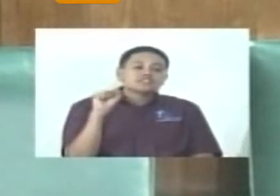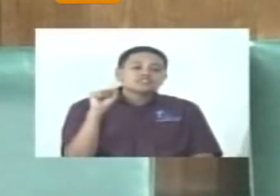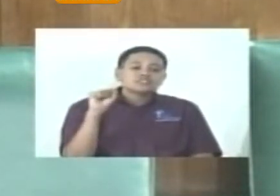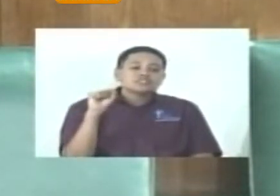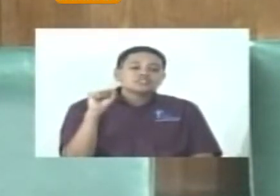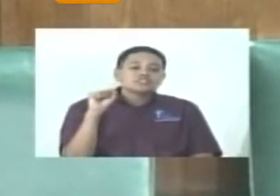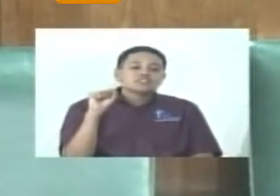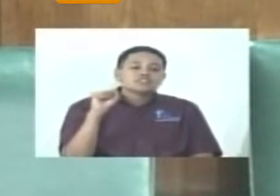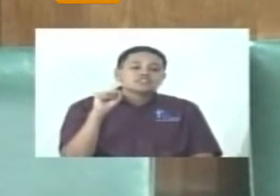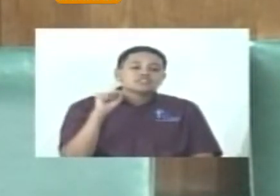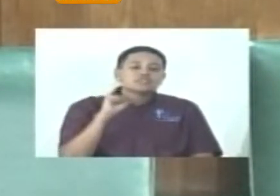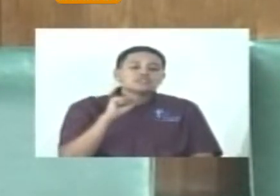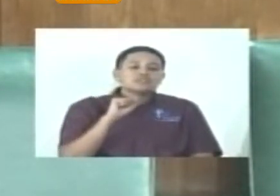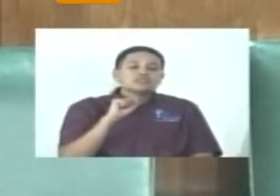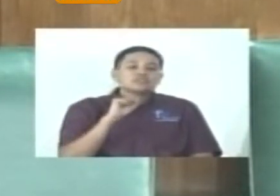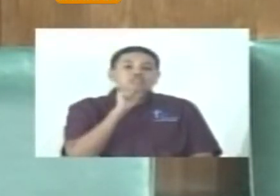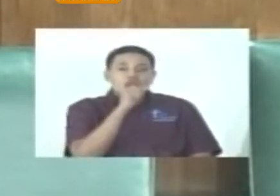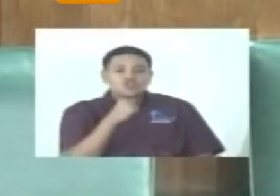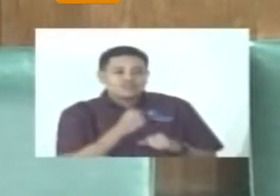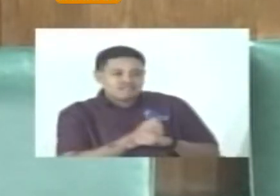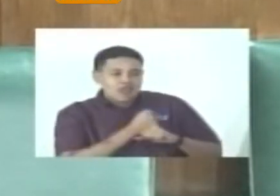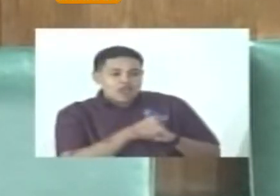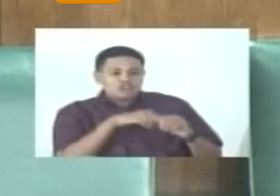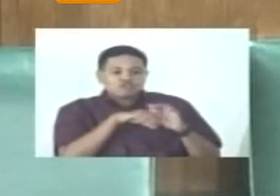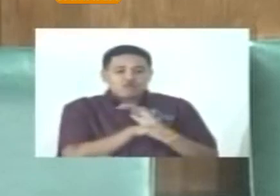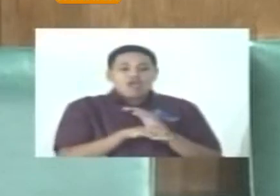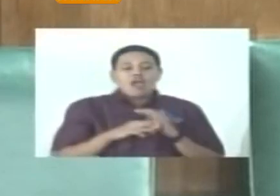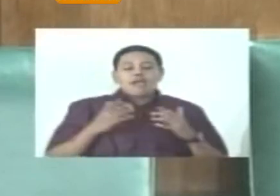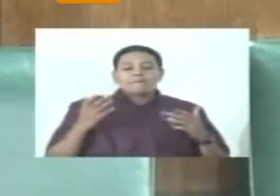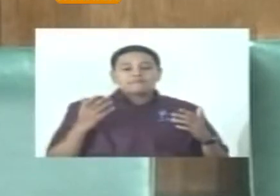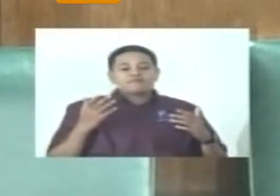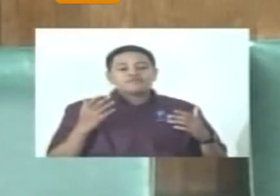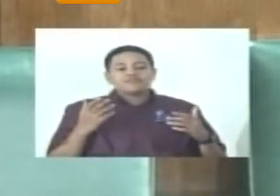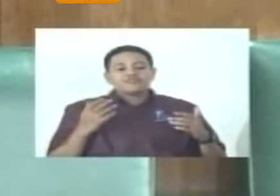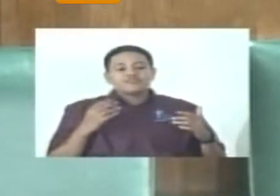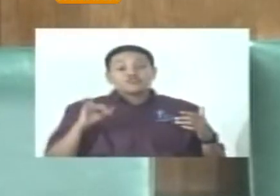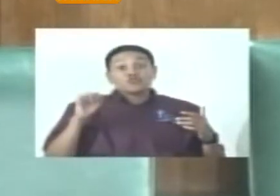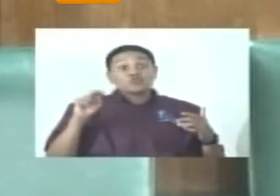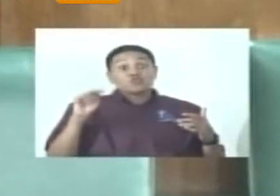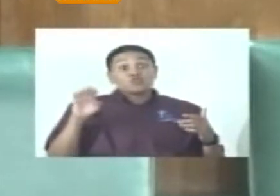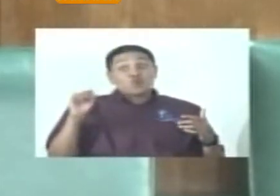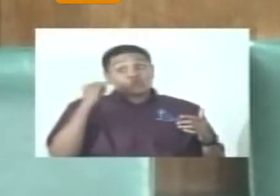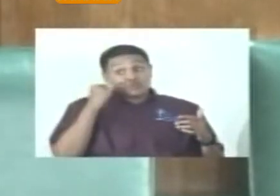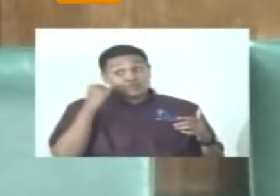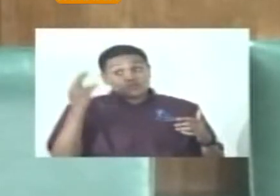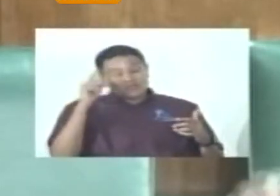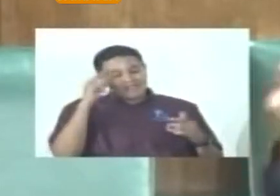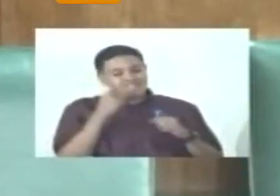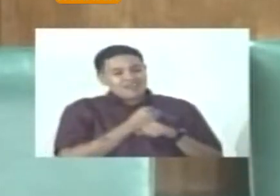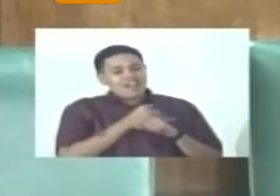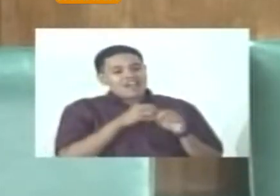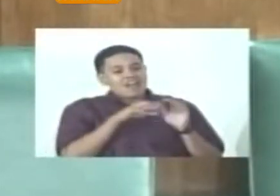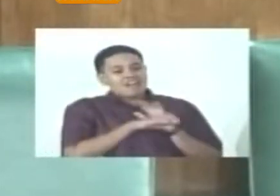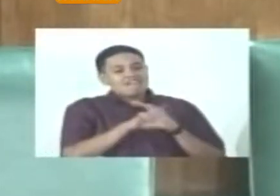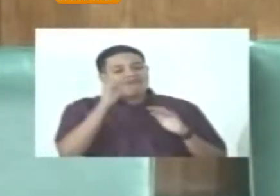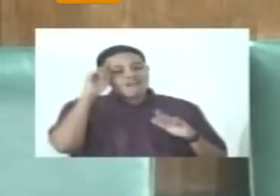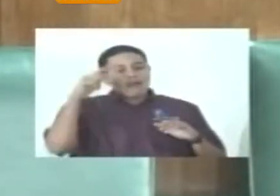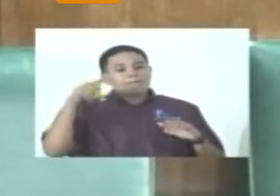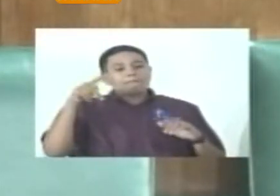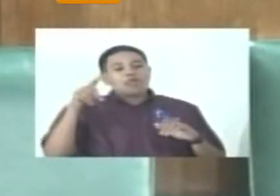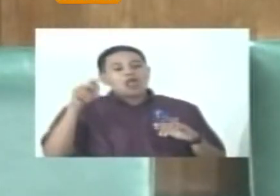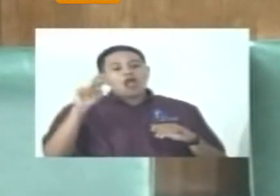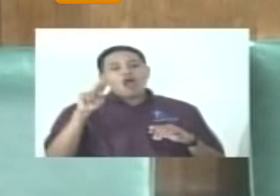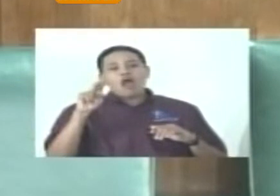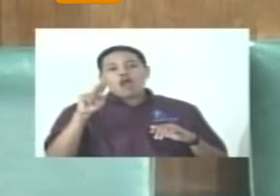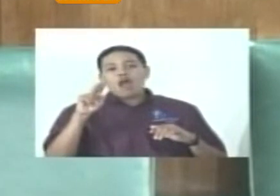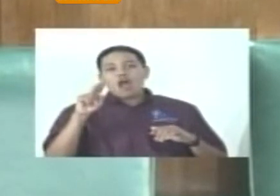not to fight crime, which is what the drones should be used for, but for a PR